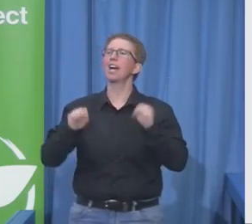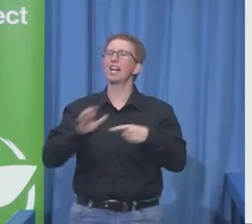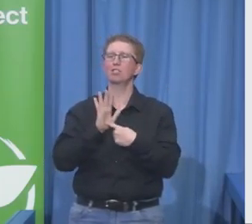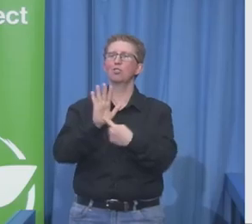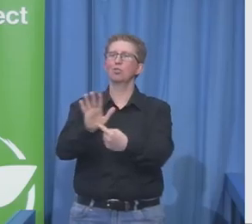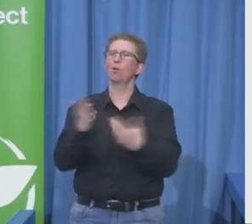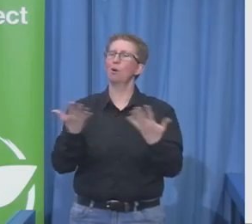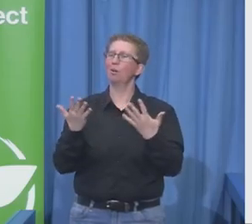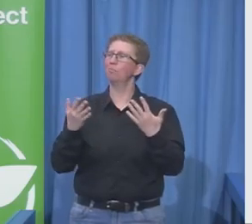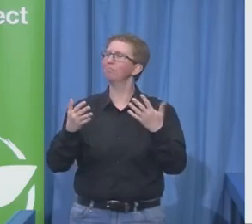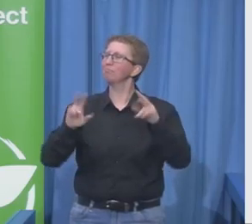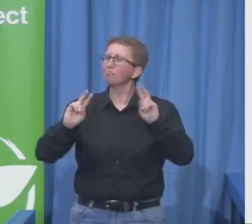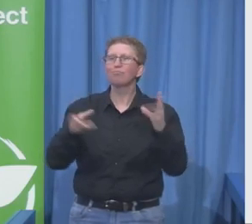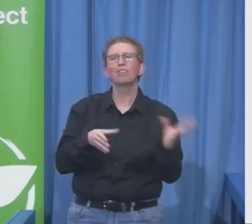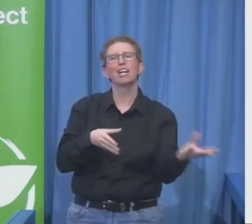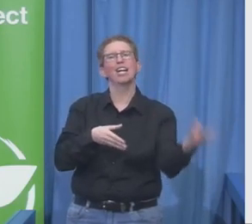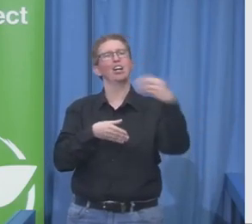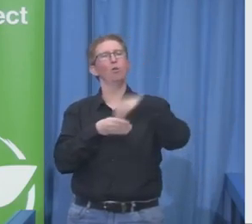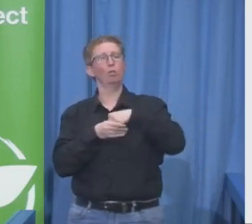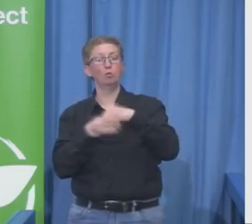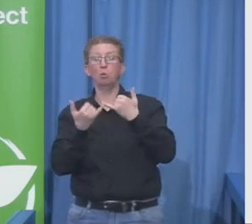organization.